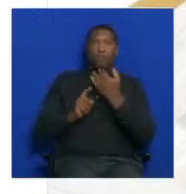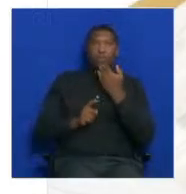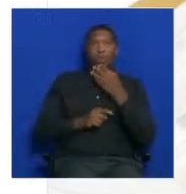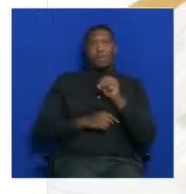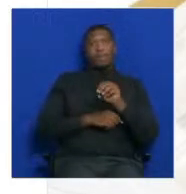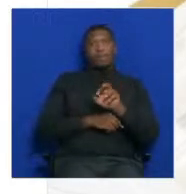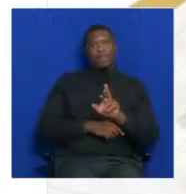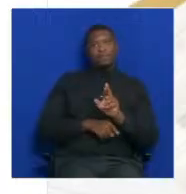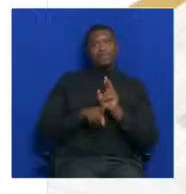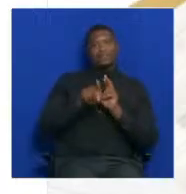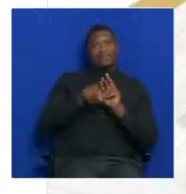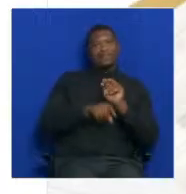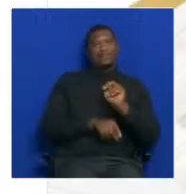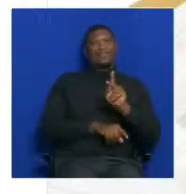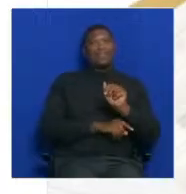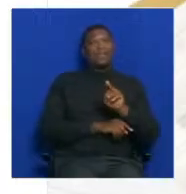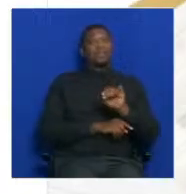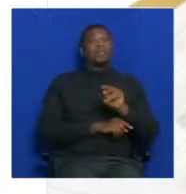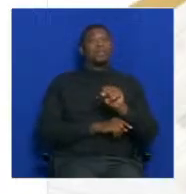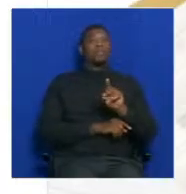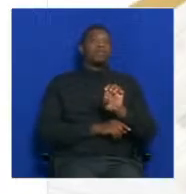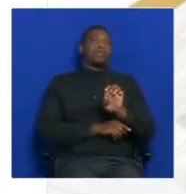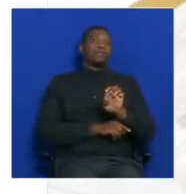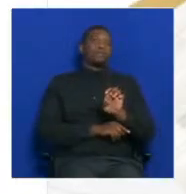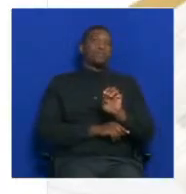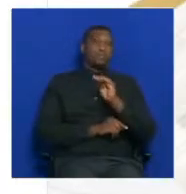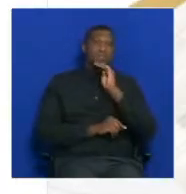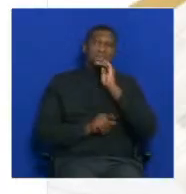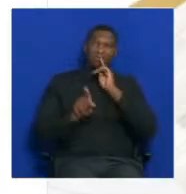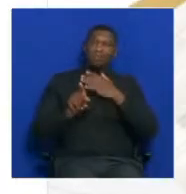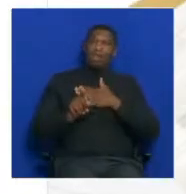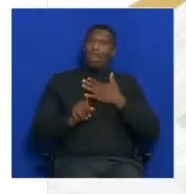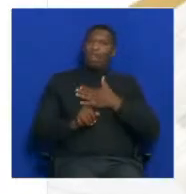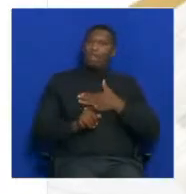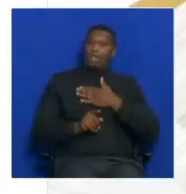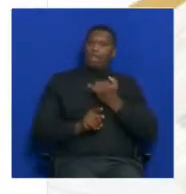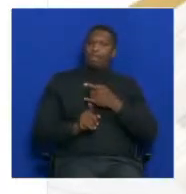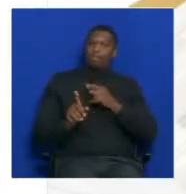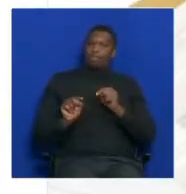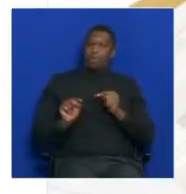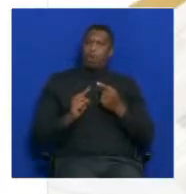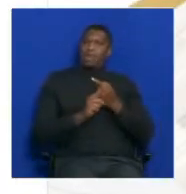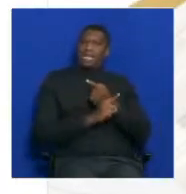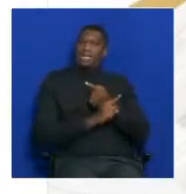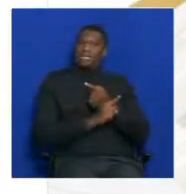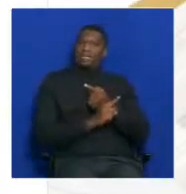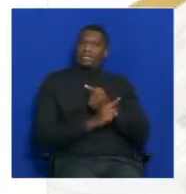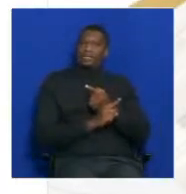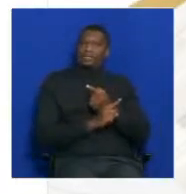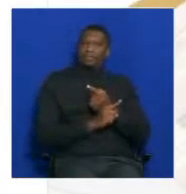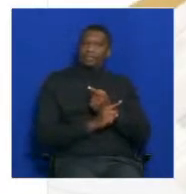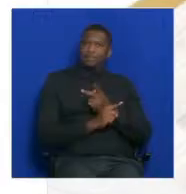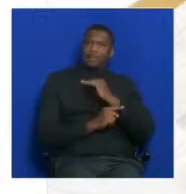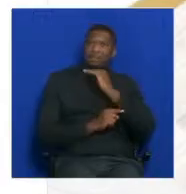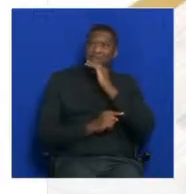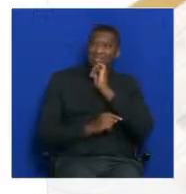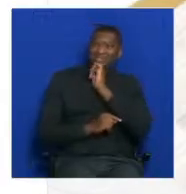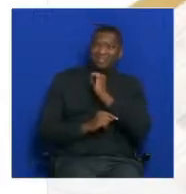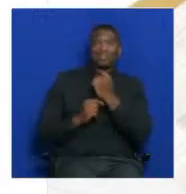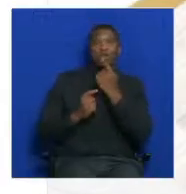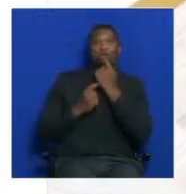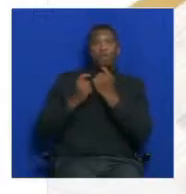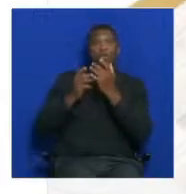Would appear to be conflicted in authorizing an investigation arising from it. She's actually the complainant because Yes. Mr. Nkabinde is